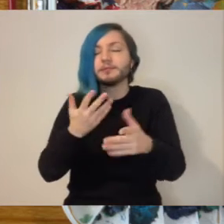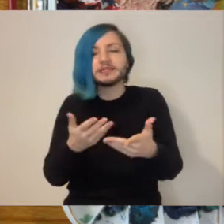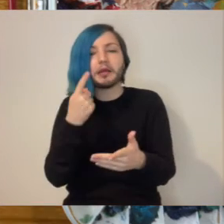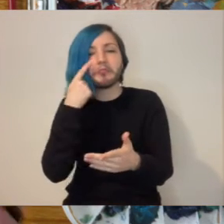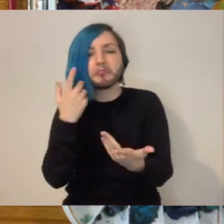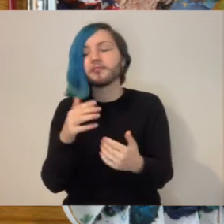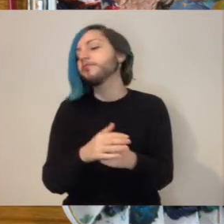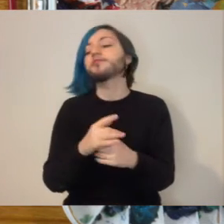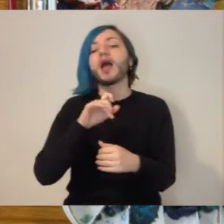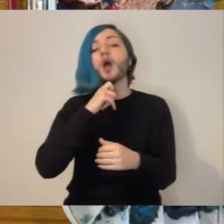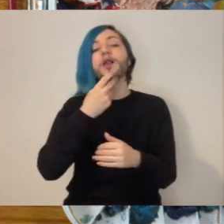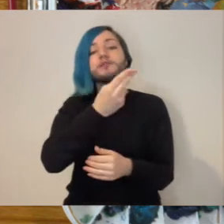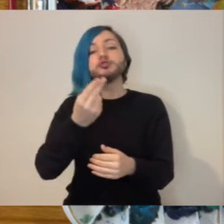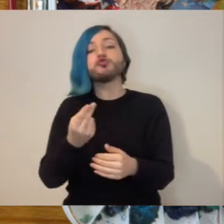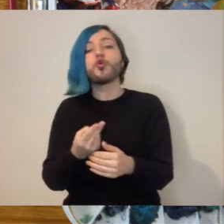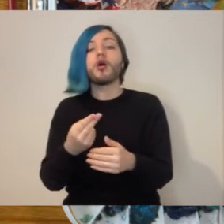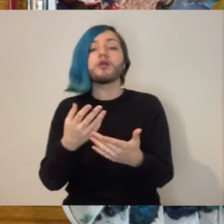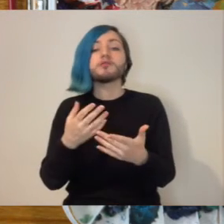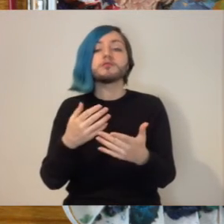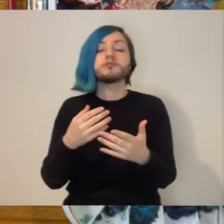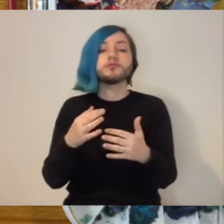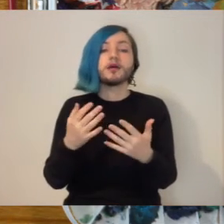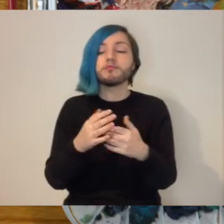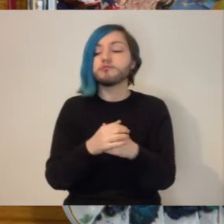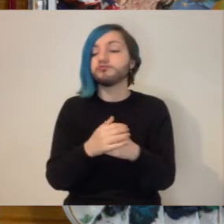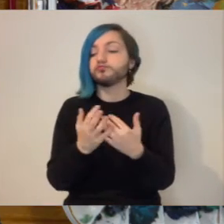but that I will be drawing on,